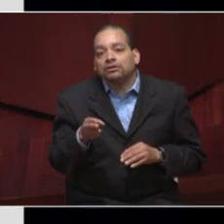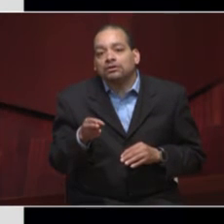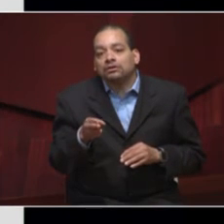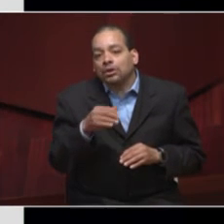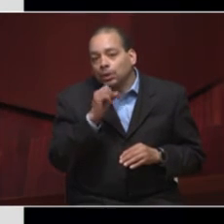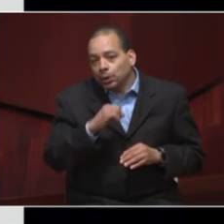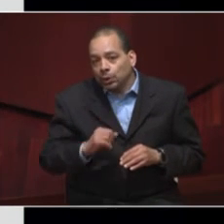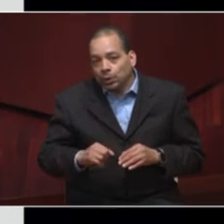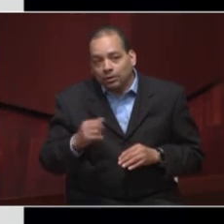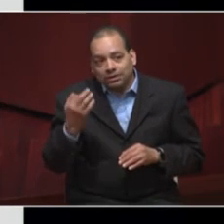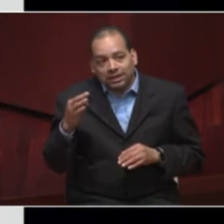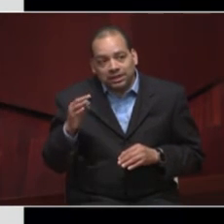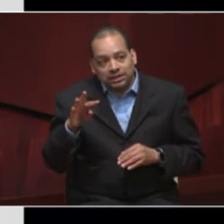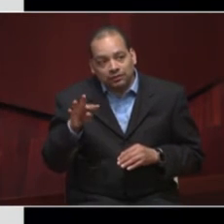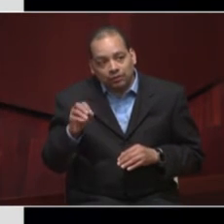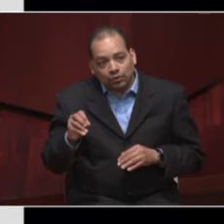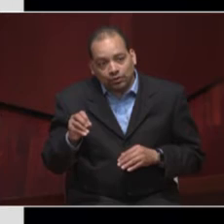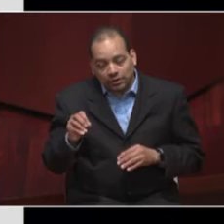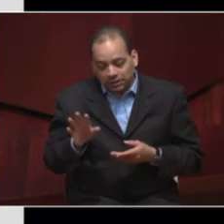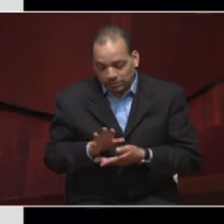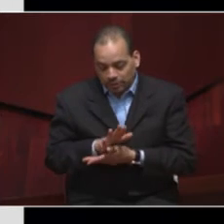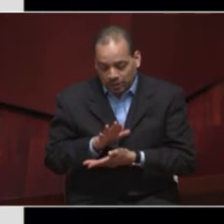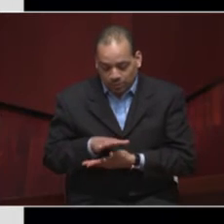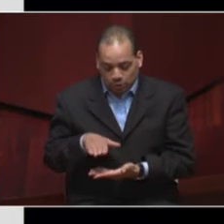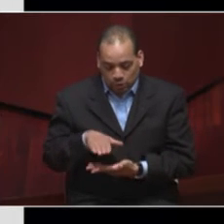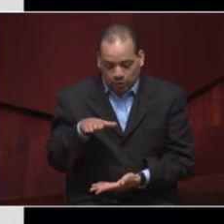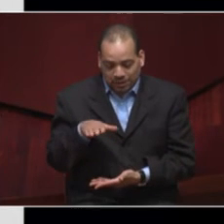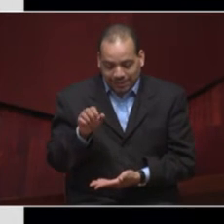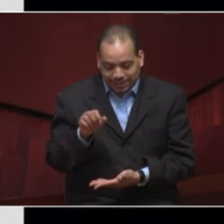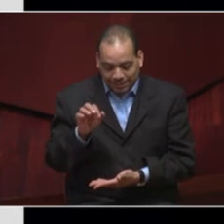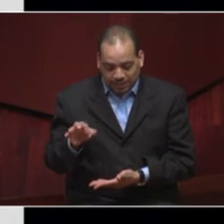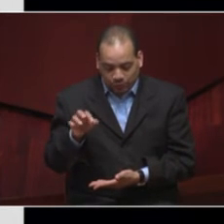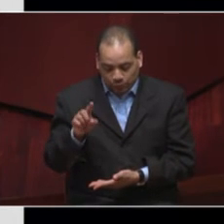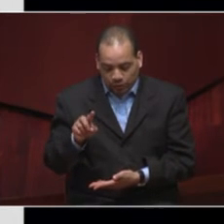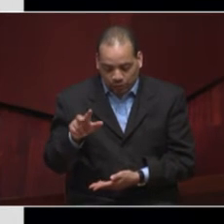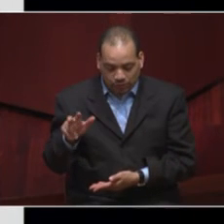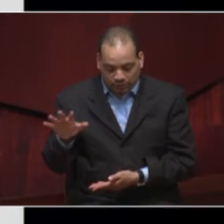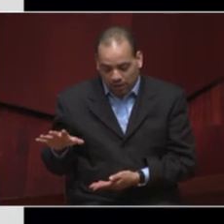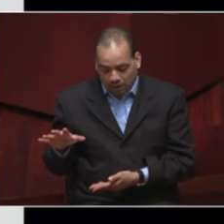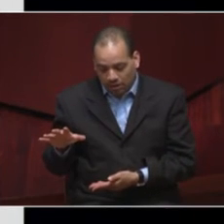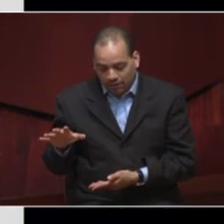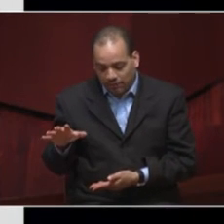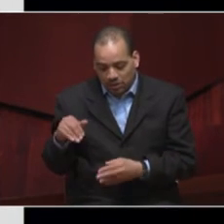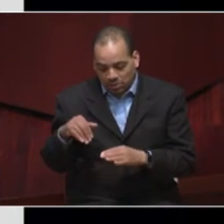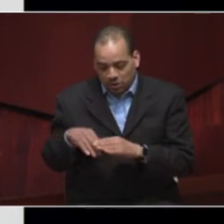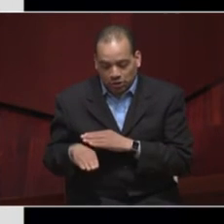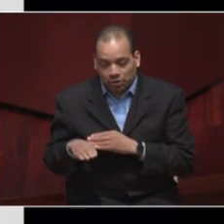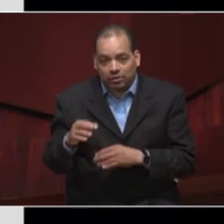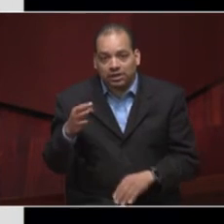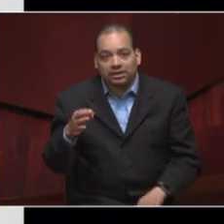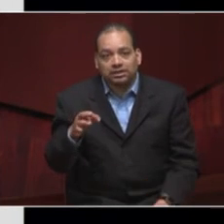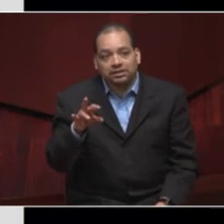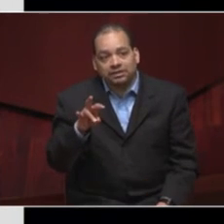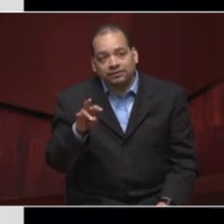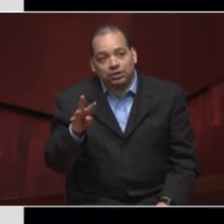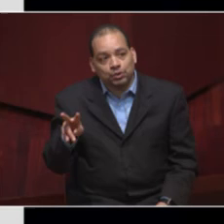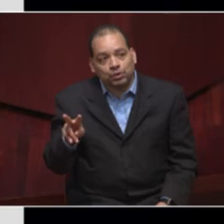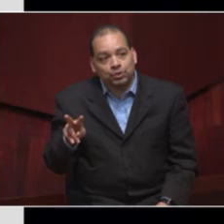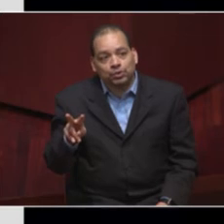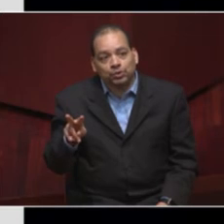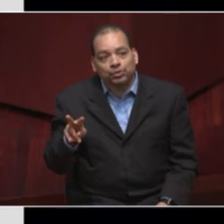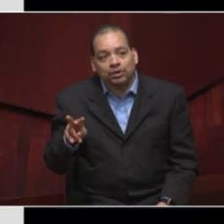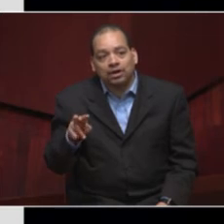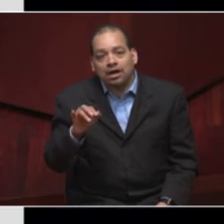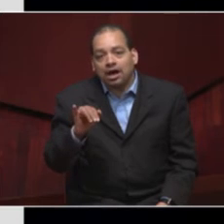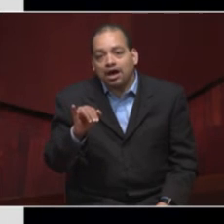antique 1940s paper SF-135 and pop it into your 1972 vintage IBM Selectric